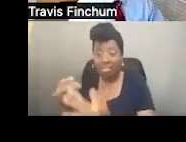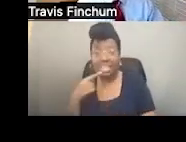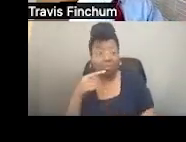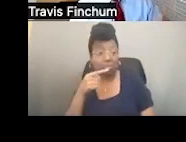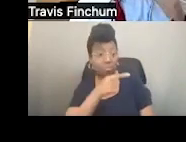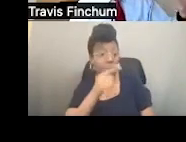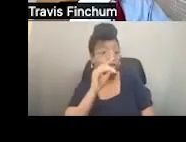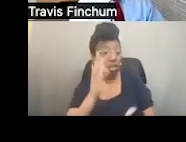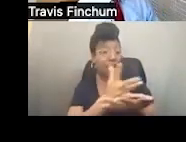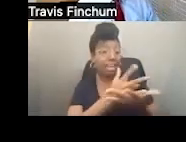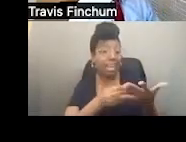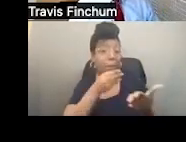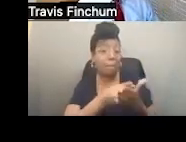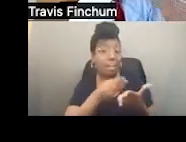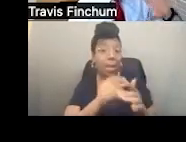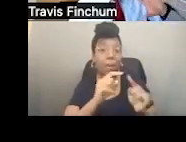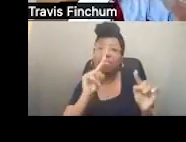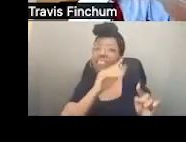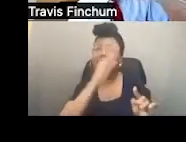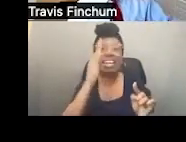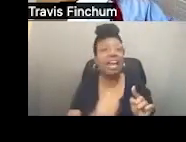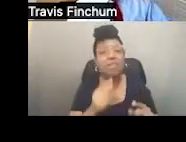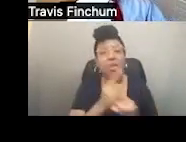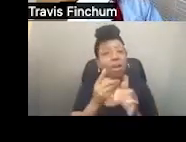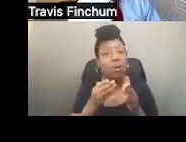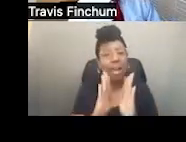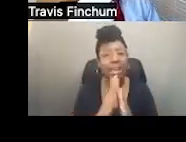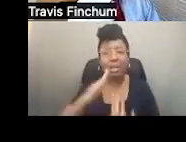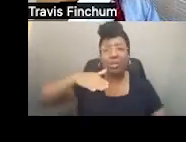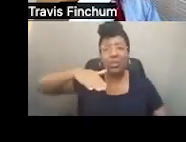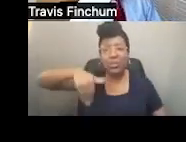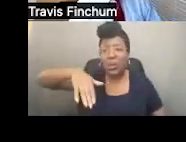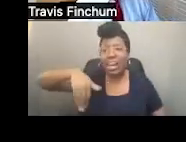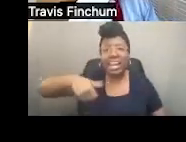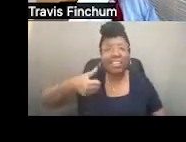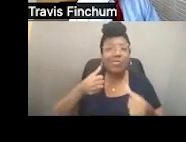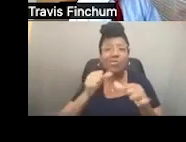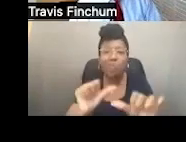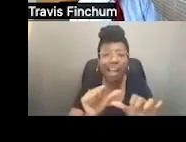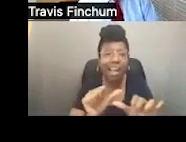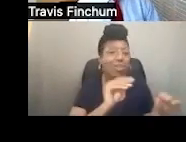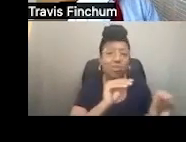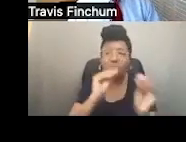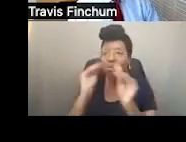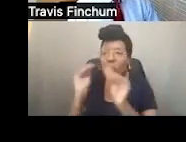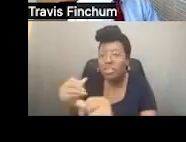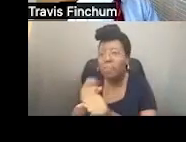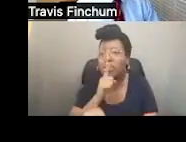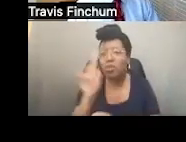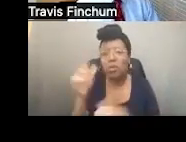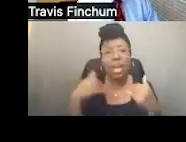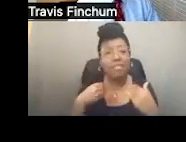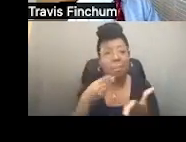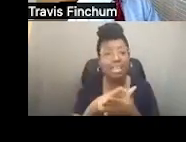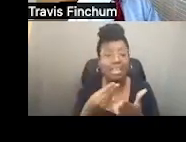insurance policy or the retirement account. And it's too late now for us to try to head it off and have it go into a